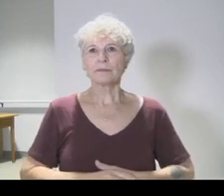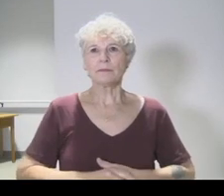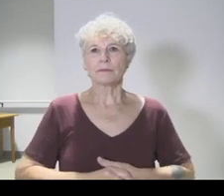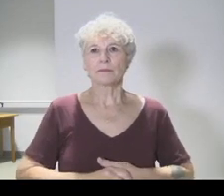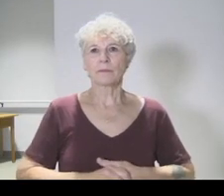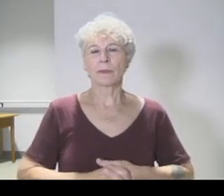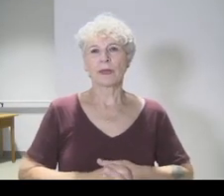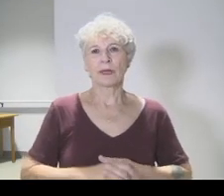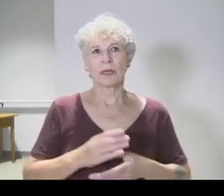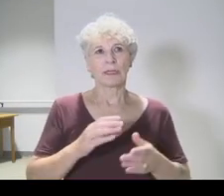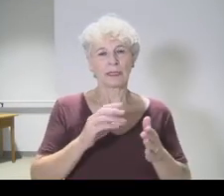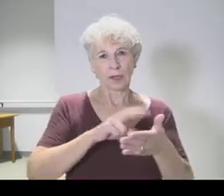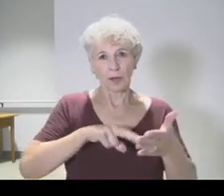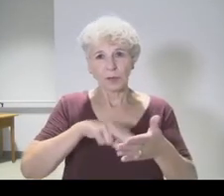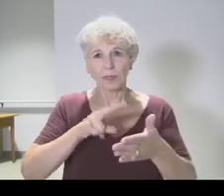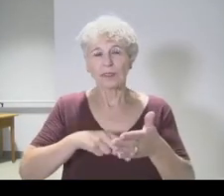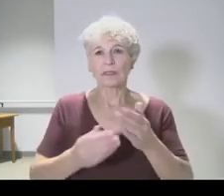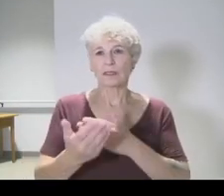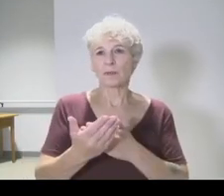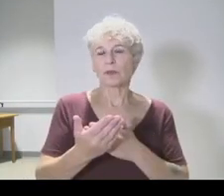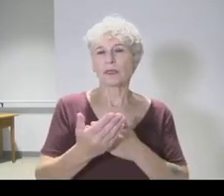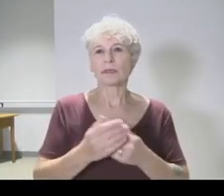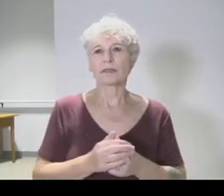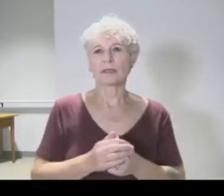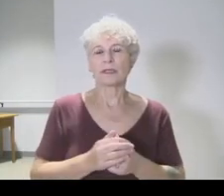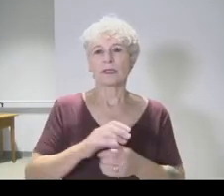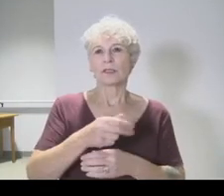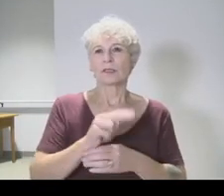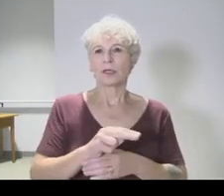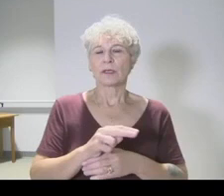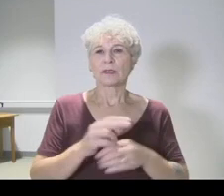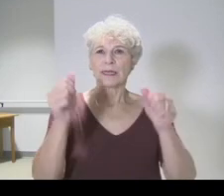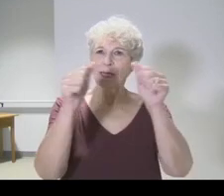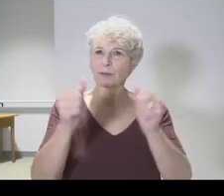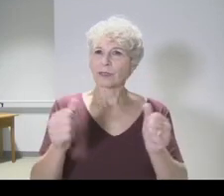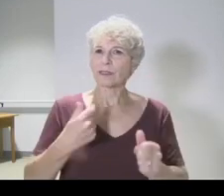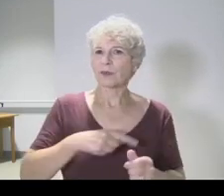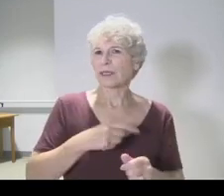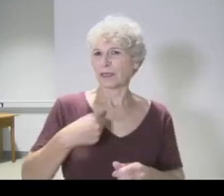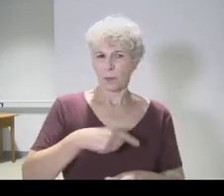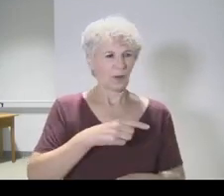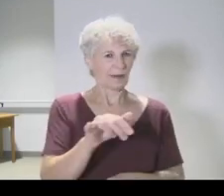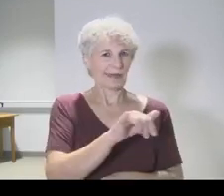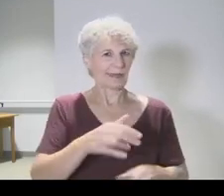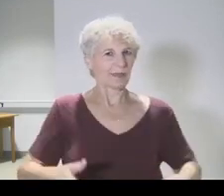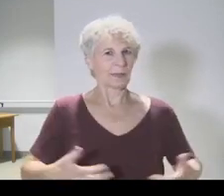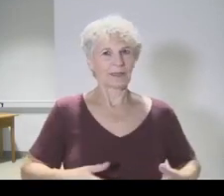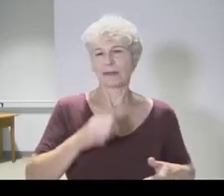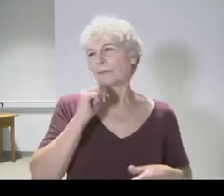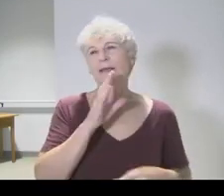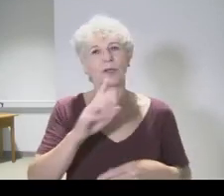In our passage this morning, the Apostle John outlines for us how we are like monkeys. Now, I'm not talking about